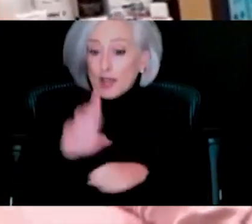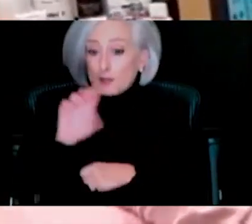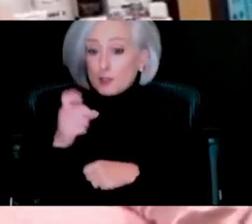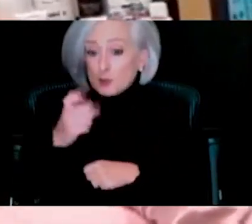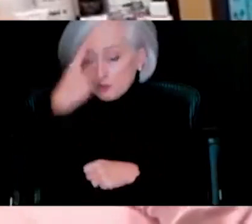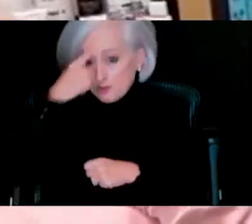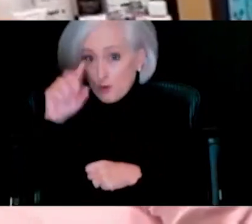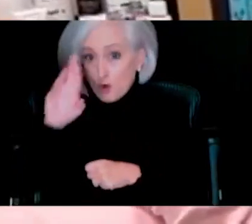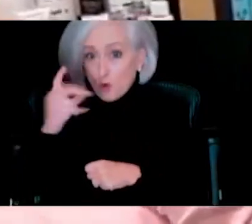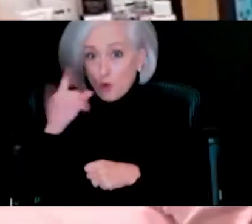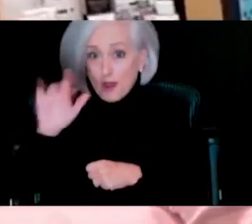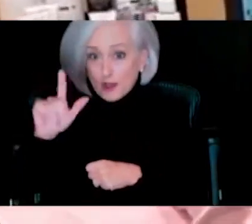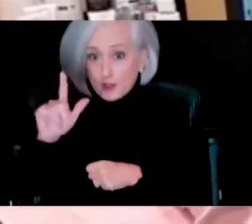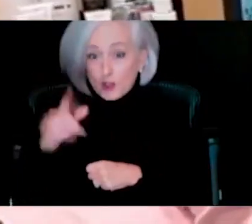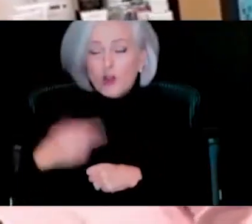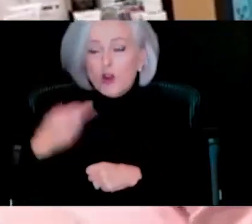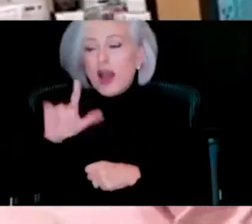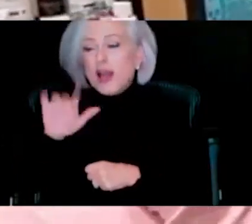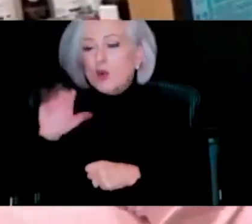or hyaluronic acid,